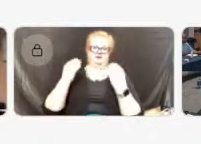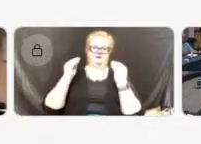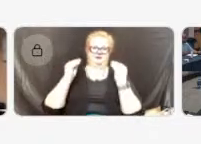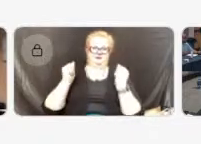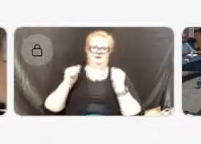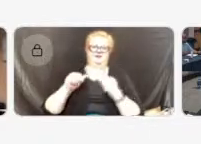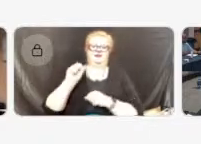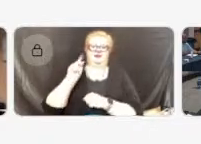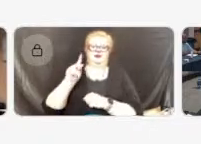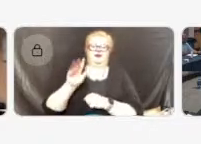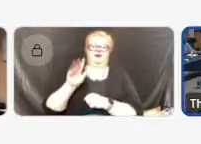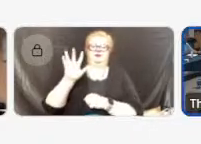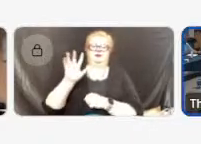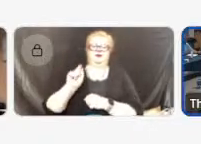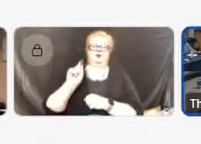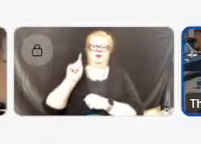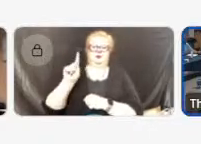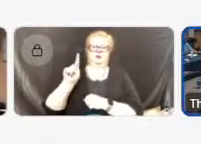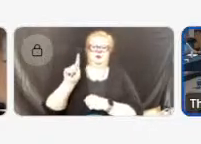Item 5.1,